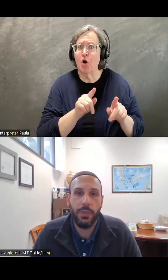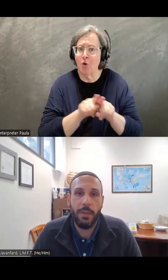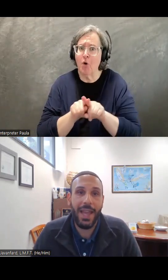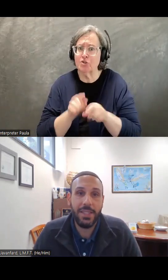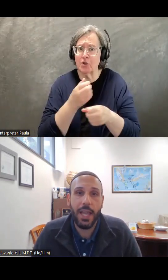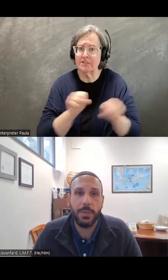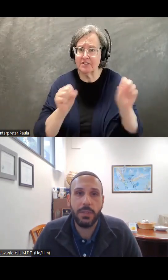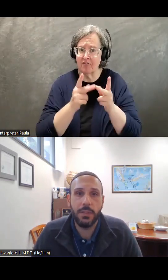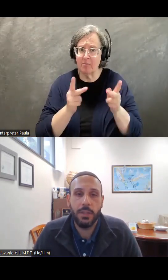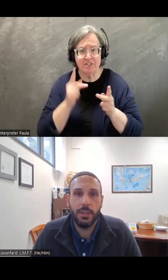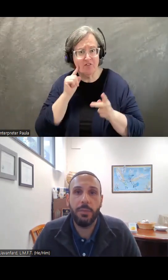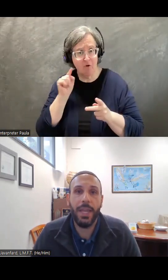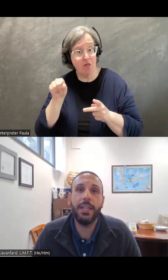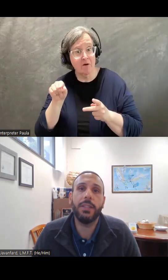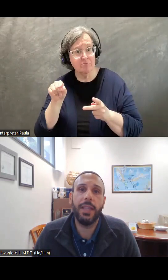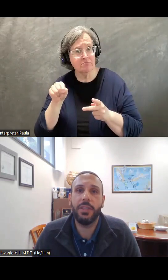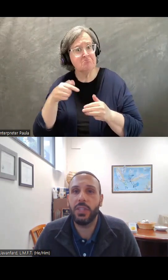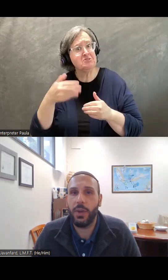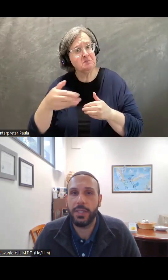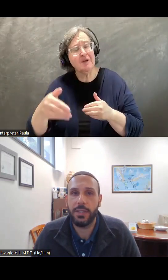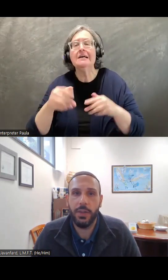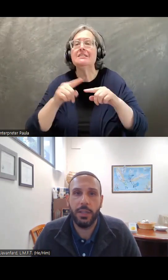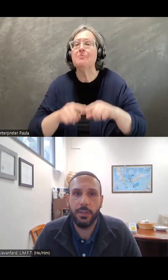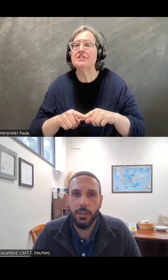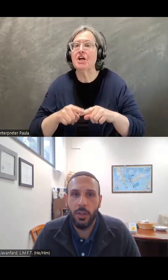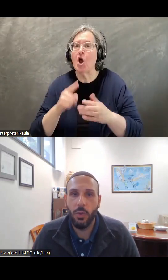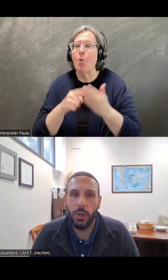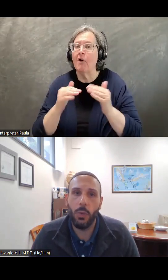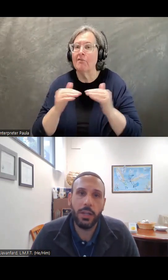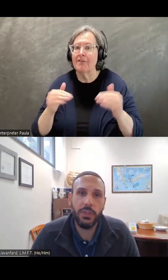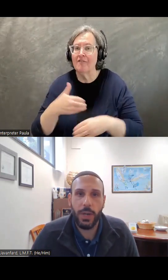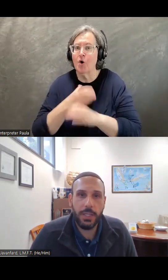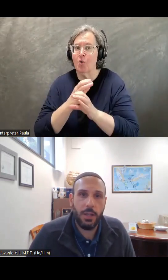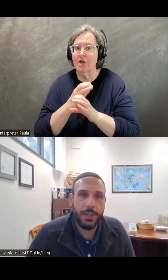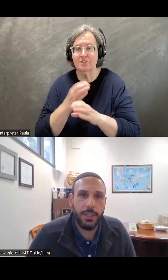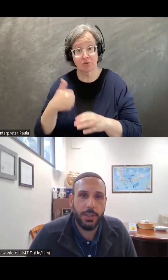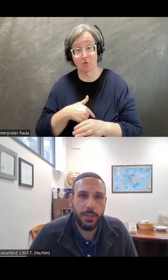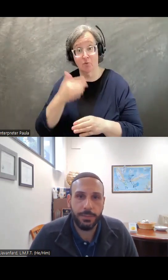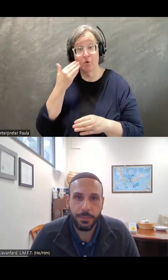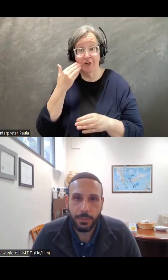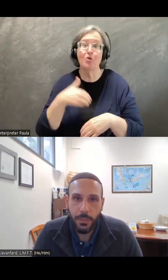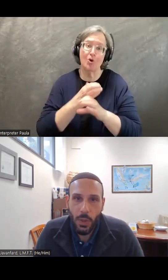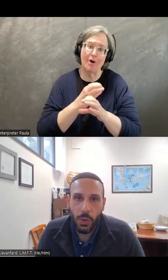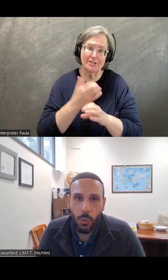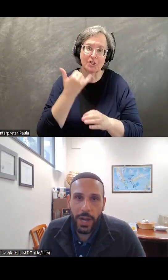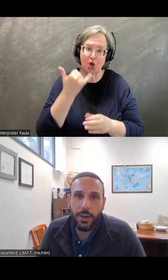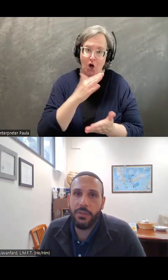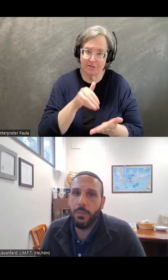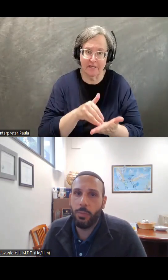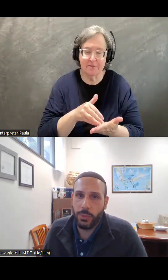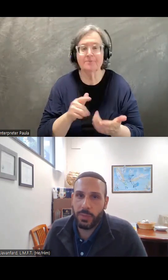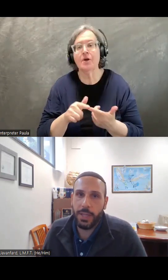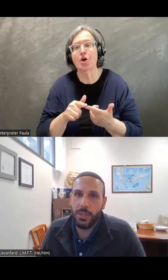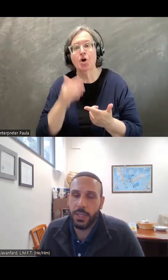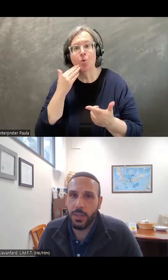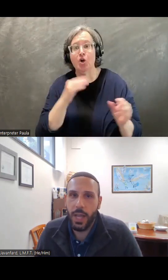help for them at times, depending on the level of the crisis they're in. We're aware of the crisis call centers. We're aware of the